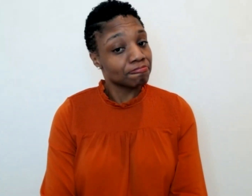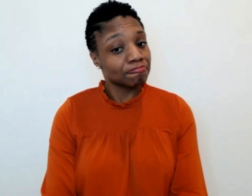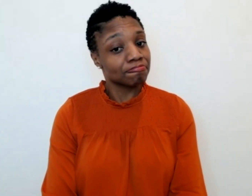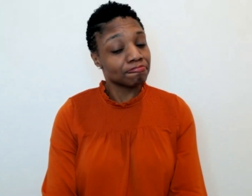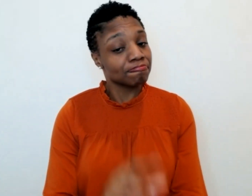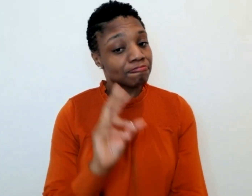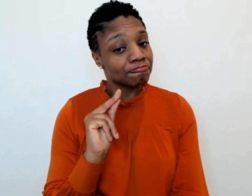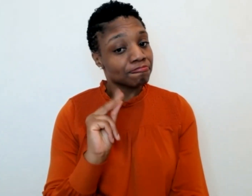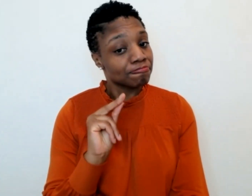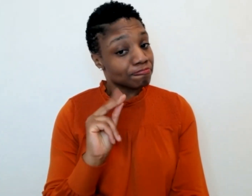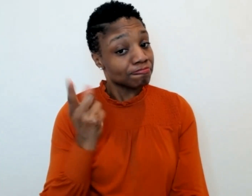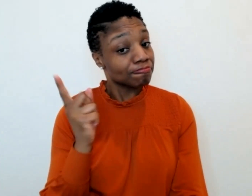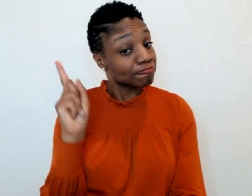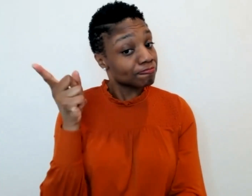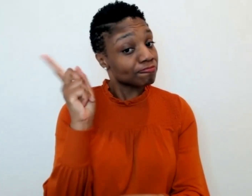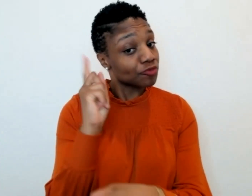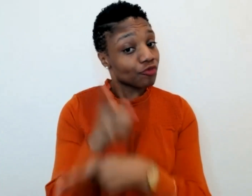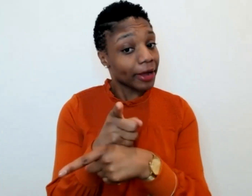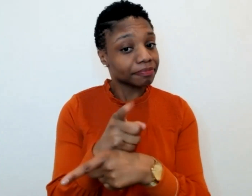think you got it right. I mean,